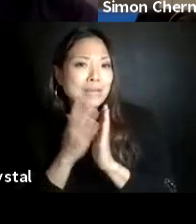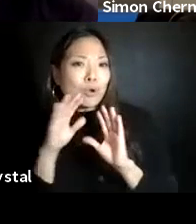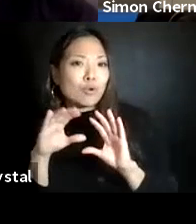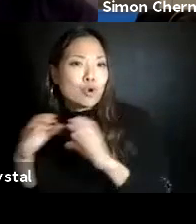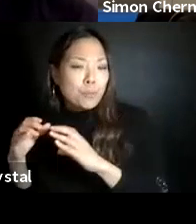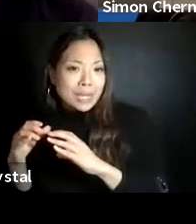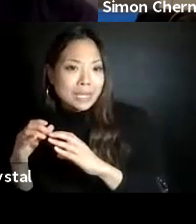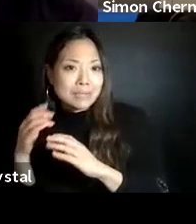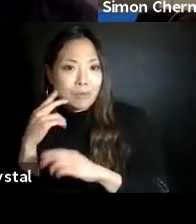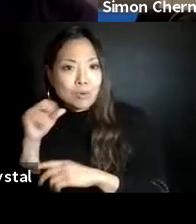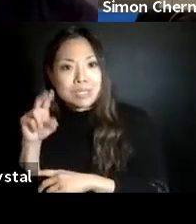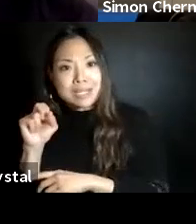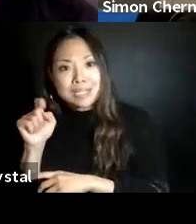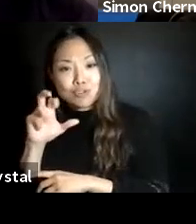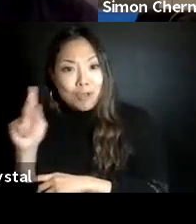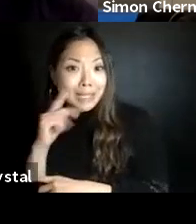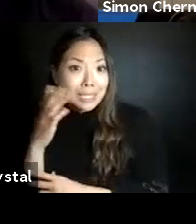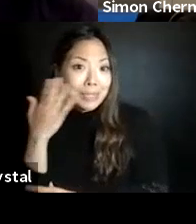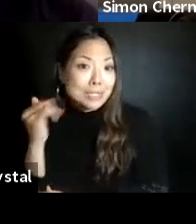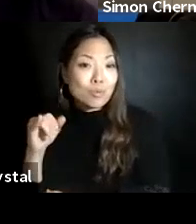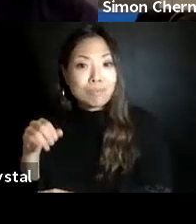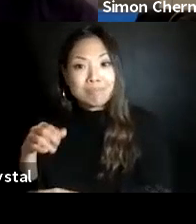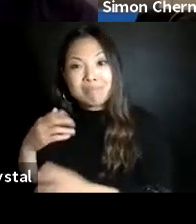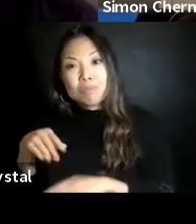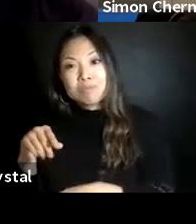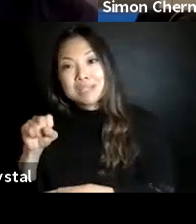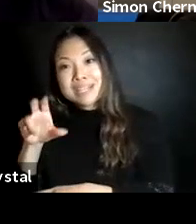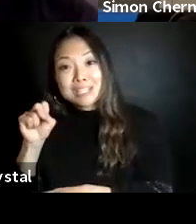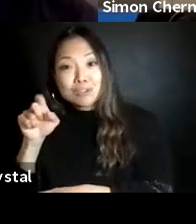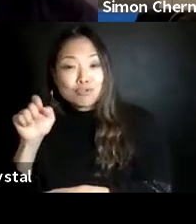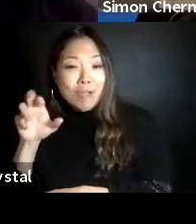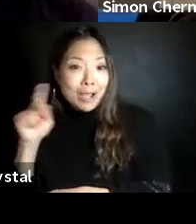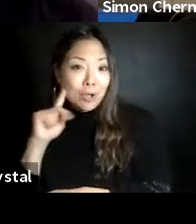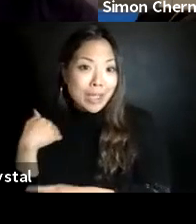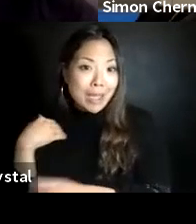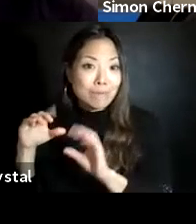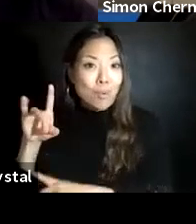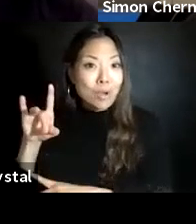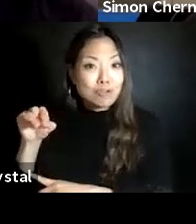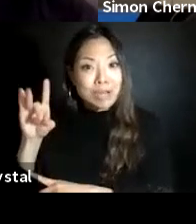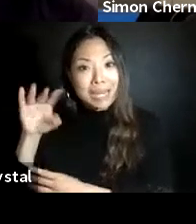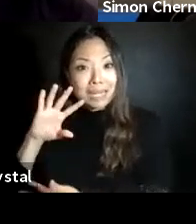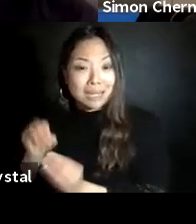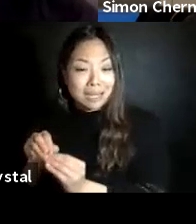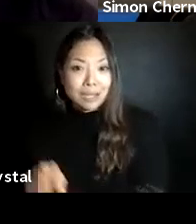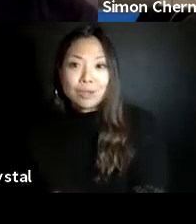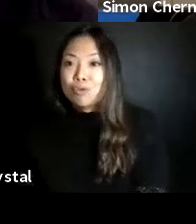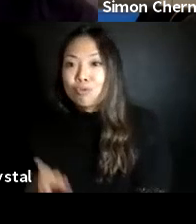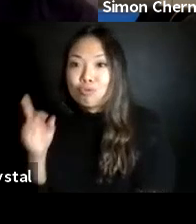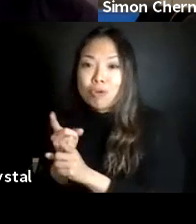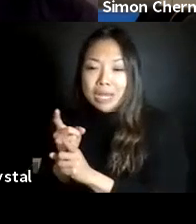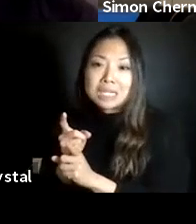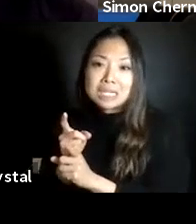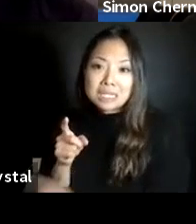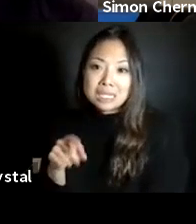there's 187 census tracts. Yep, that's right. That's right, clear on that, and hopefully that will be part of